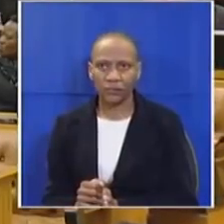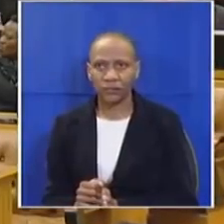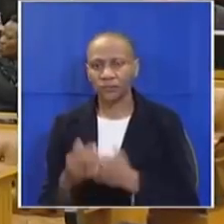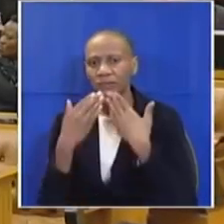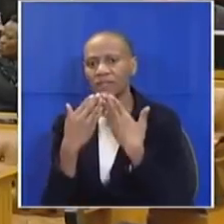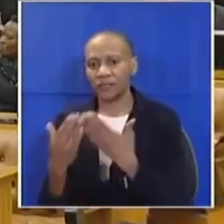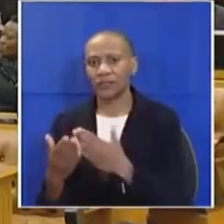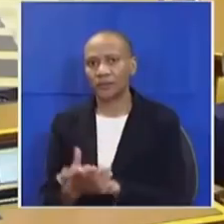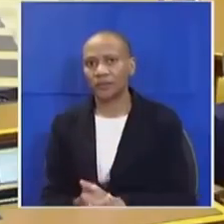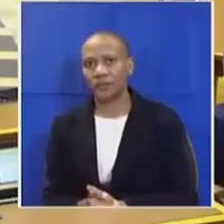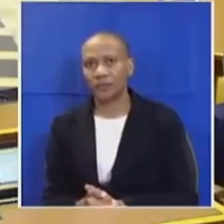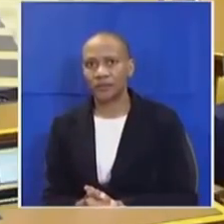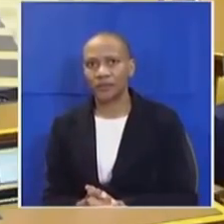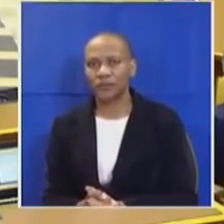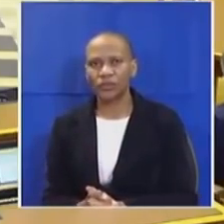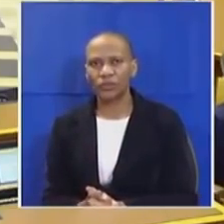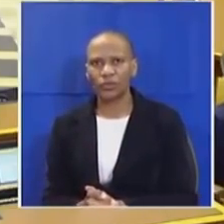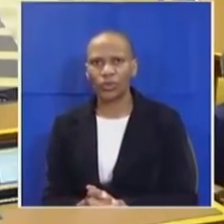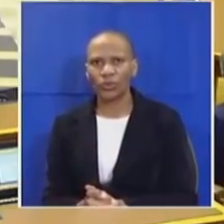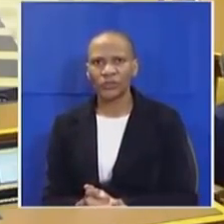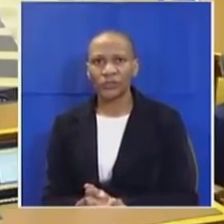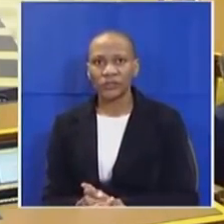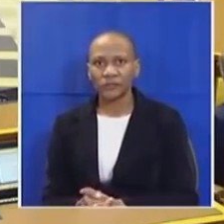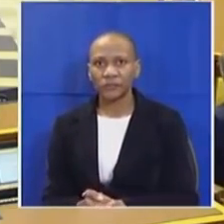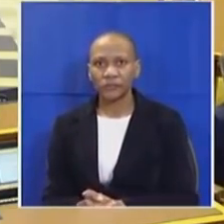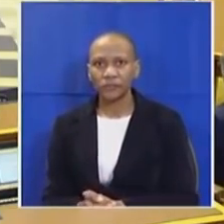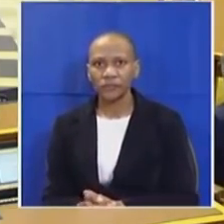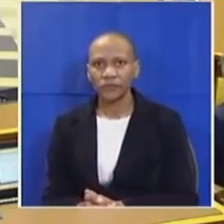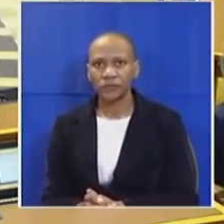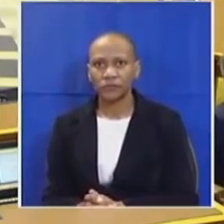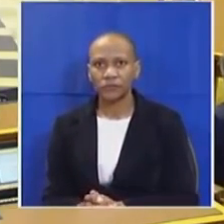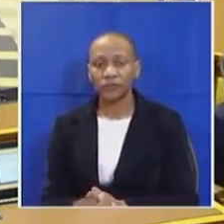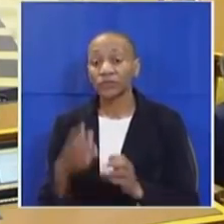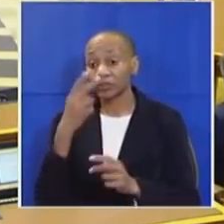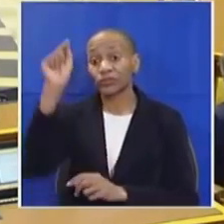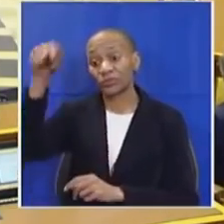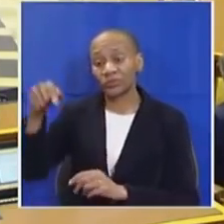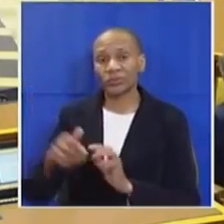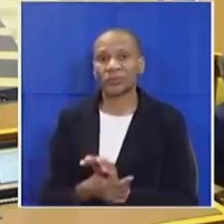Thank you. Look forward to seeing you tomorrow.